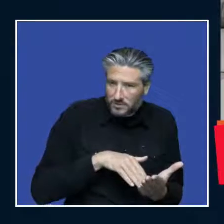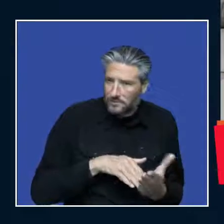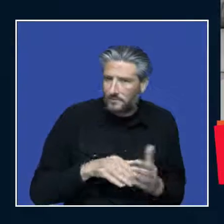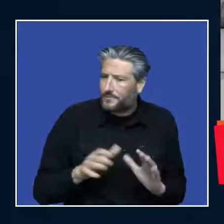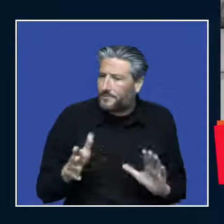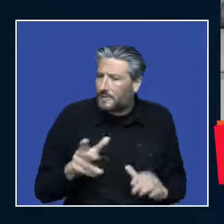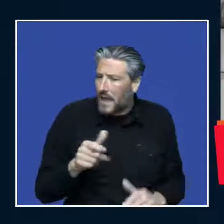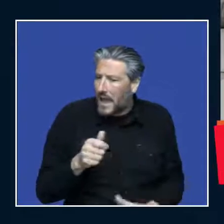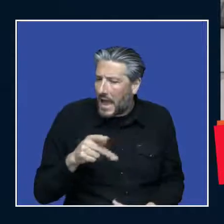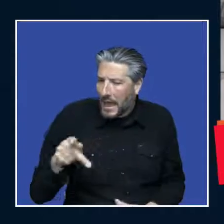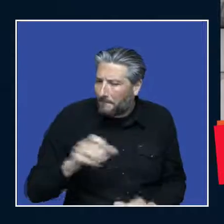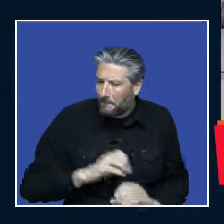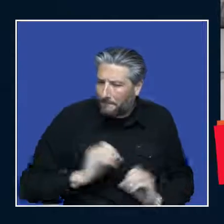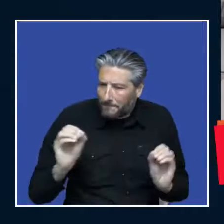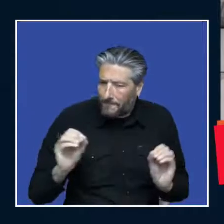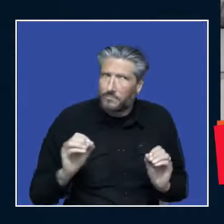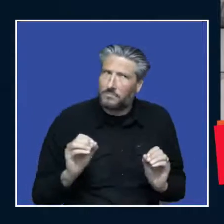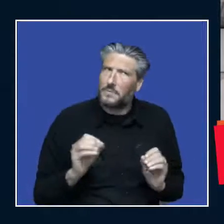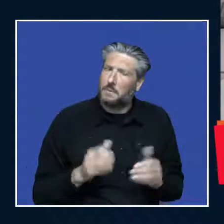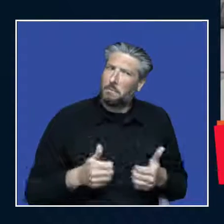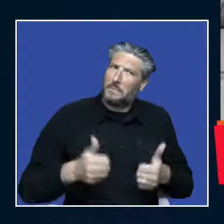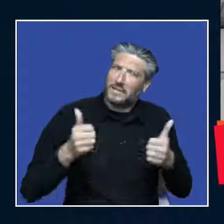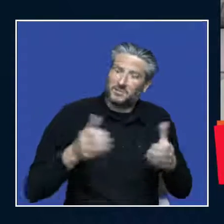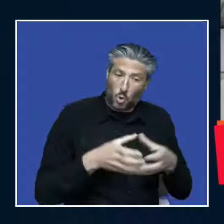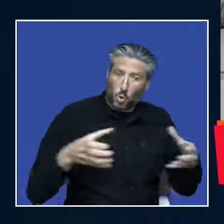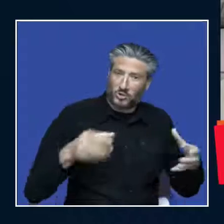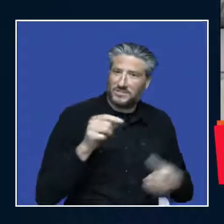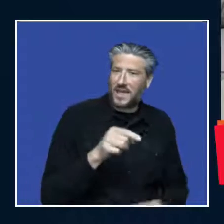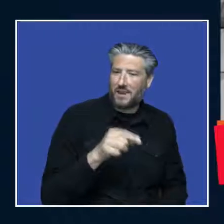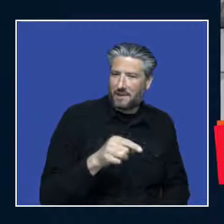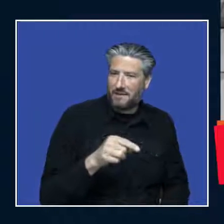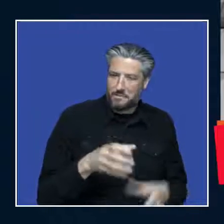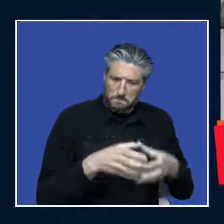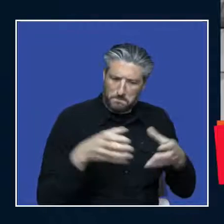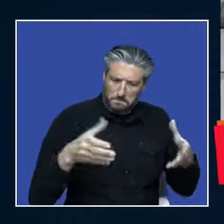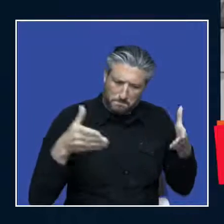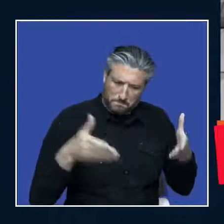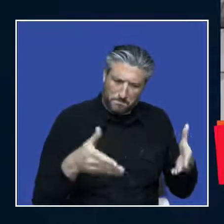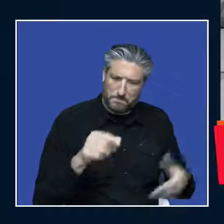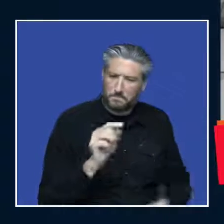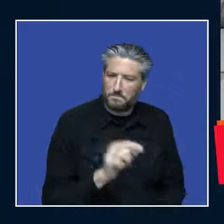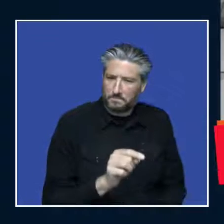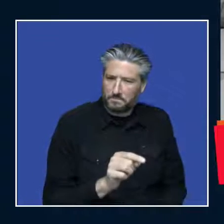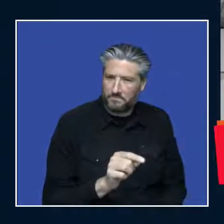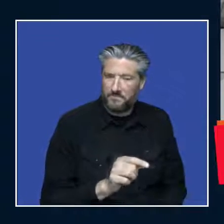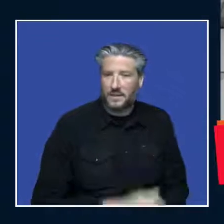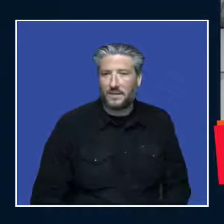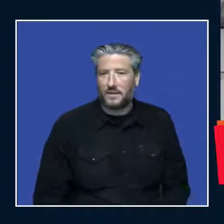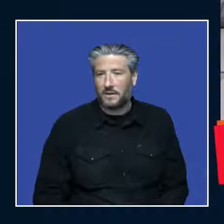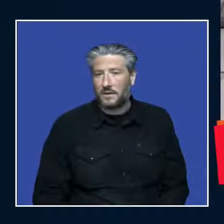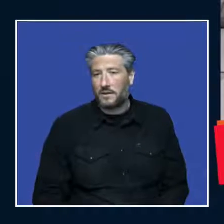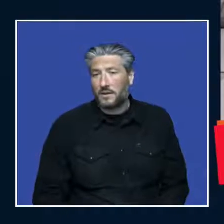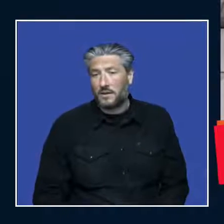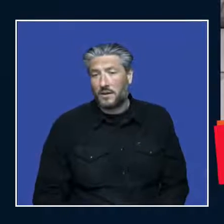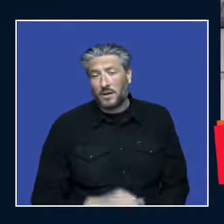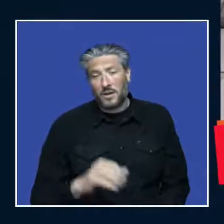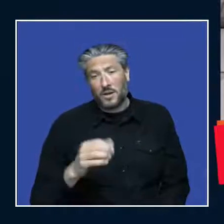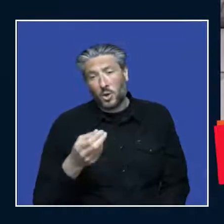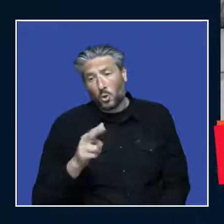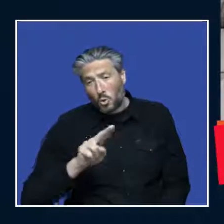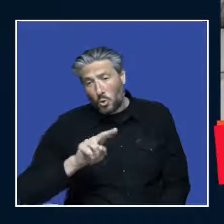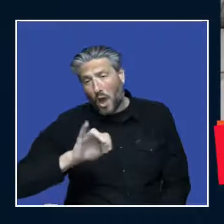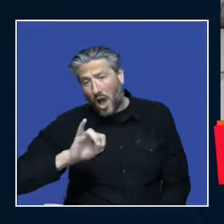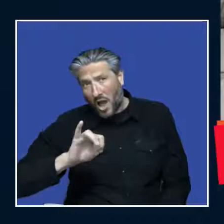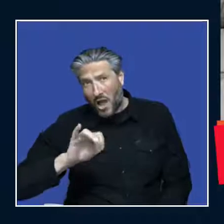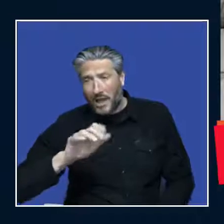UI, containers might be not the ideal idea here because like an UI outside of browsers. I mean, so if I'm